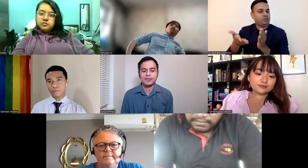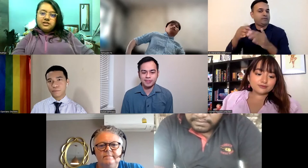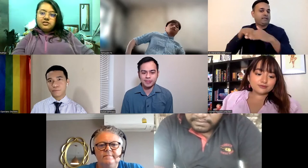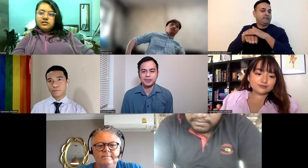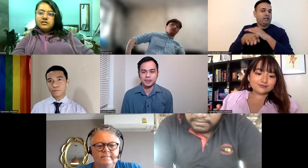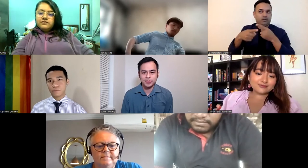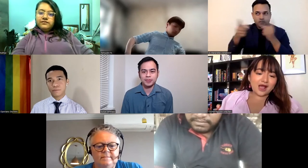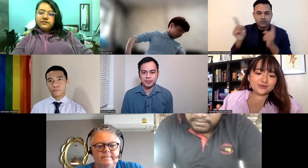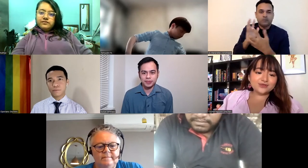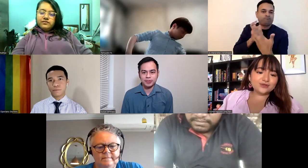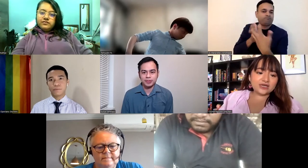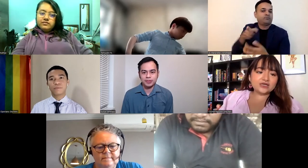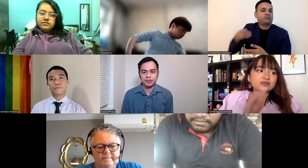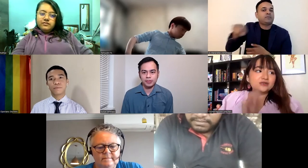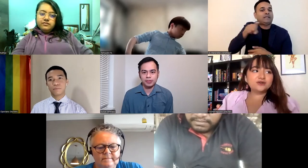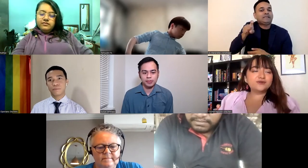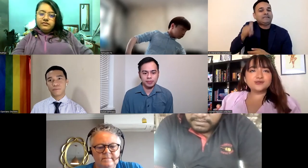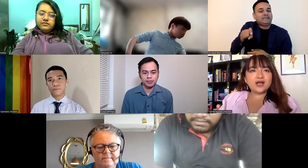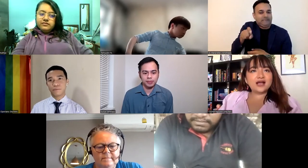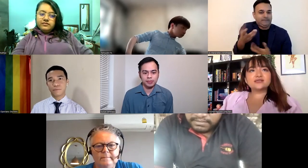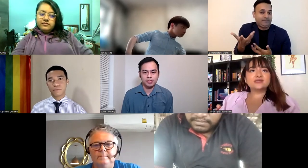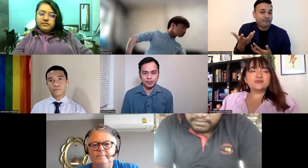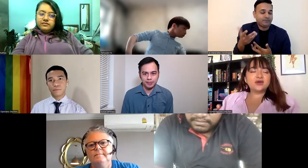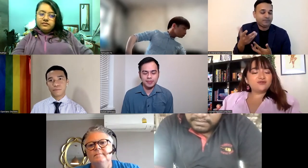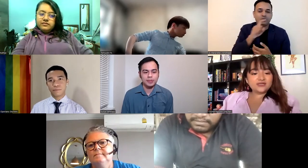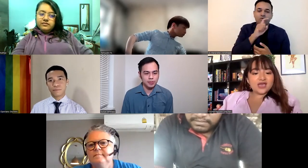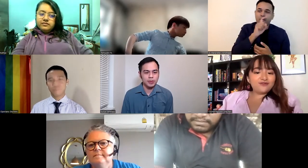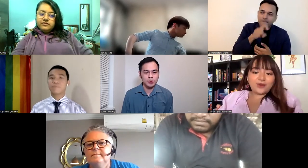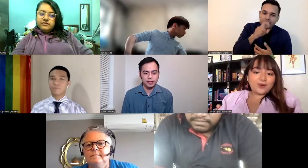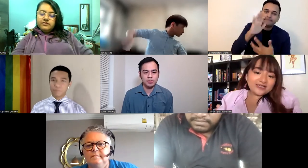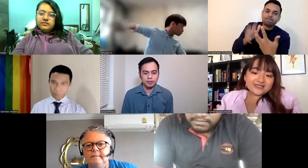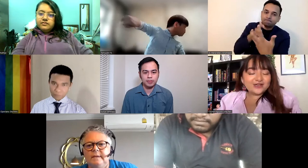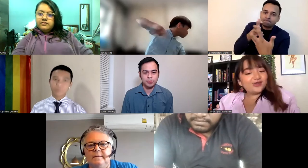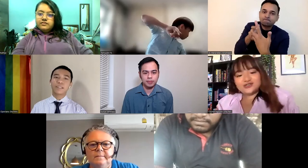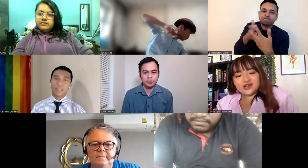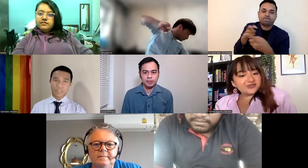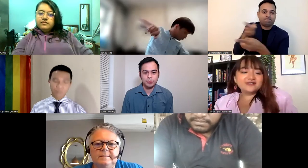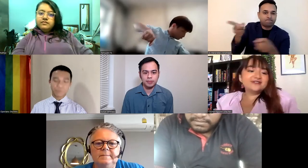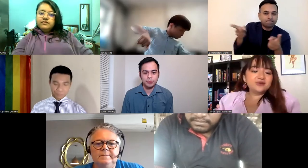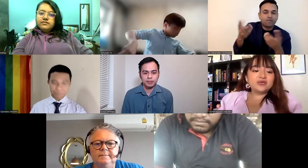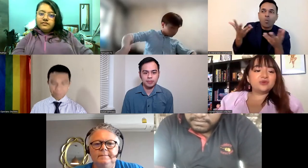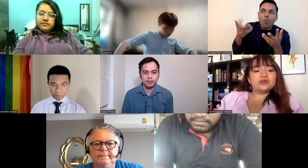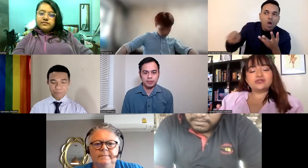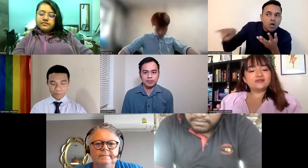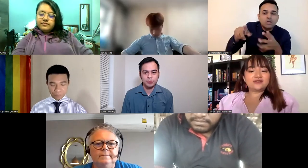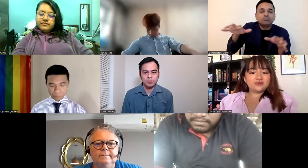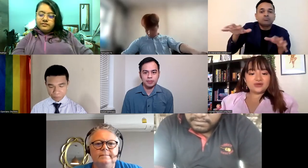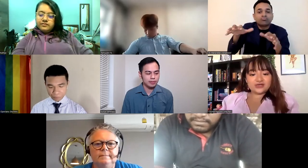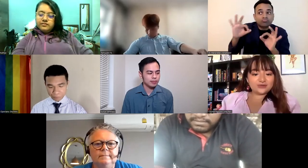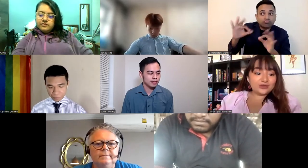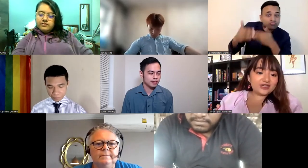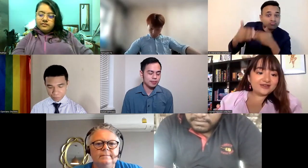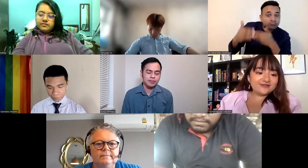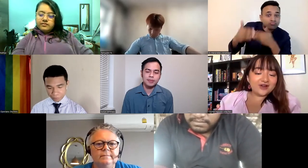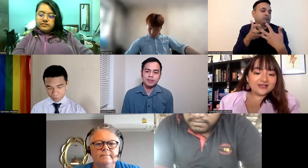Thank you so much. Absolutely. Universal access benefits everyone, not just the people in the